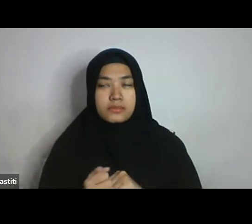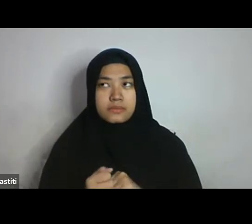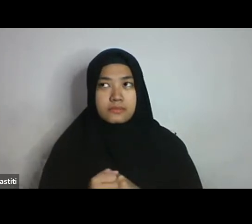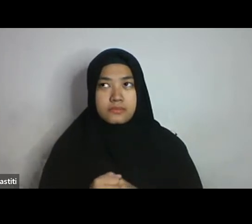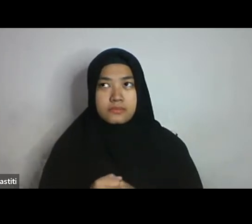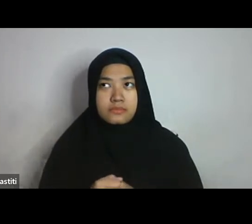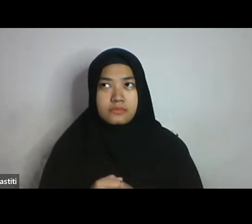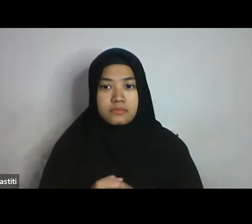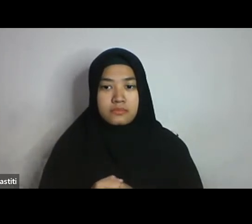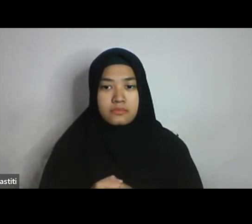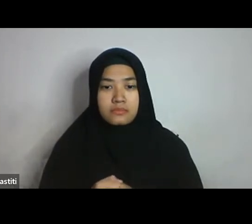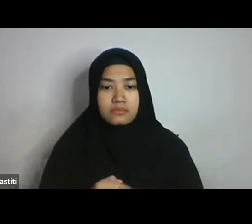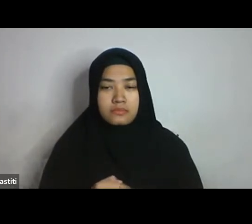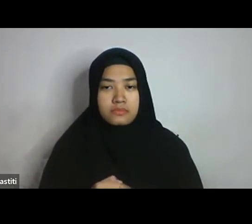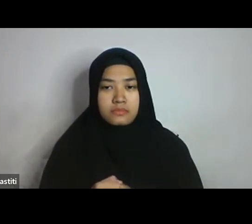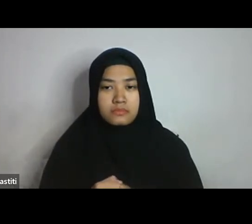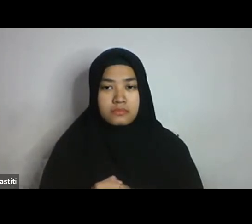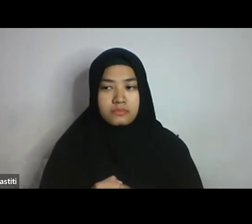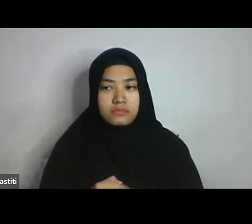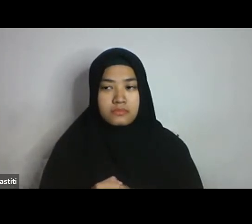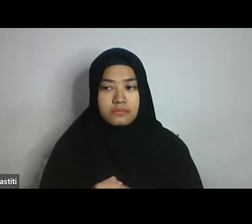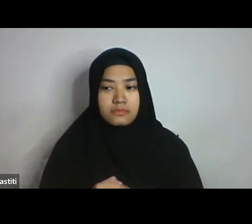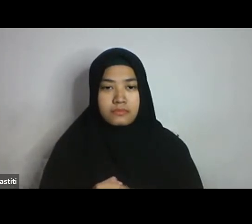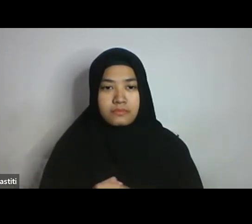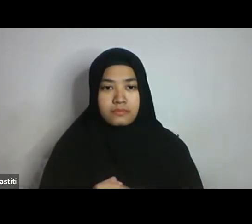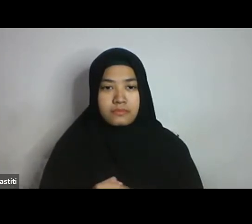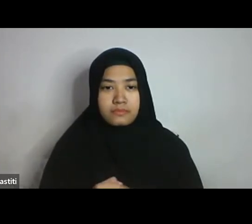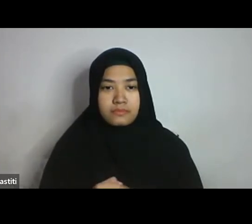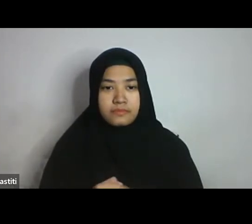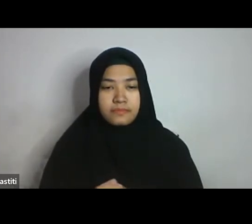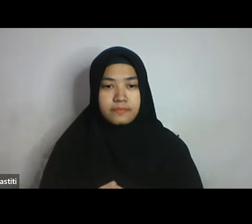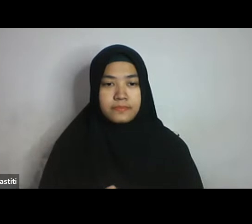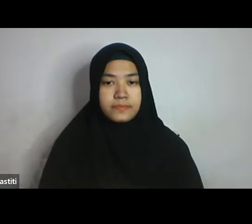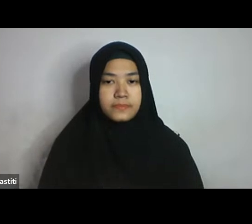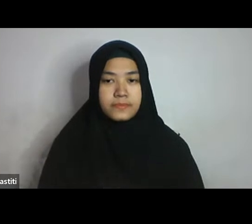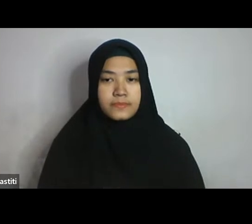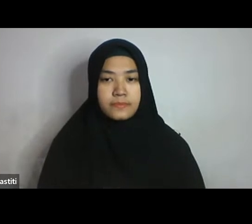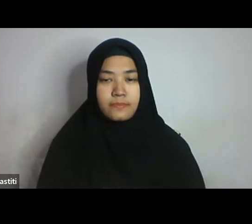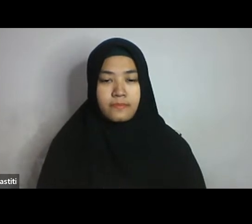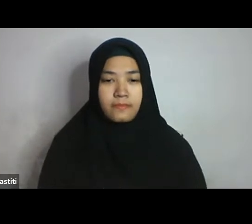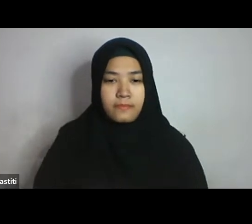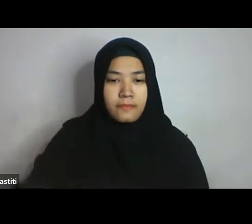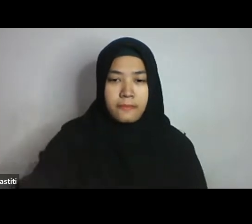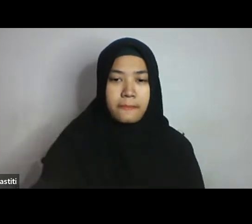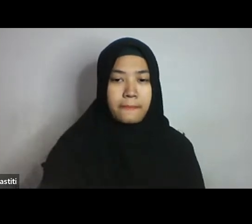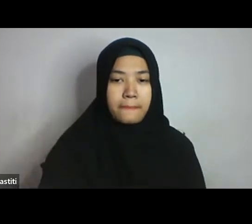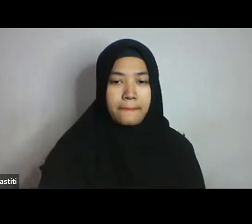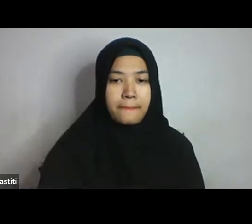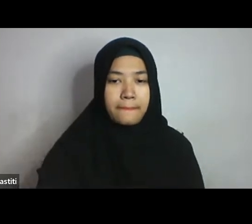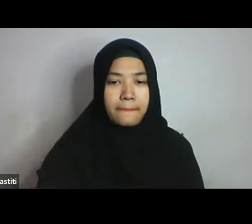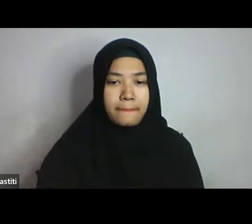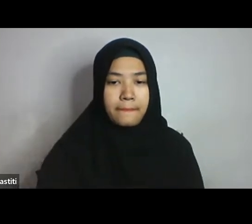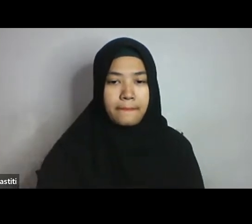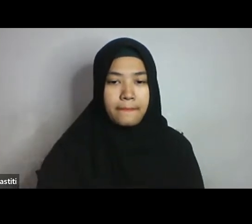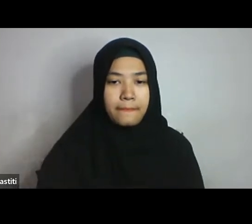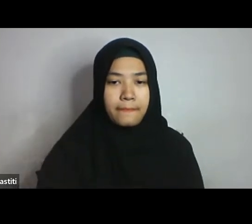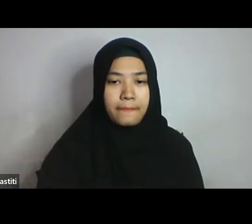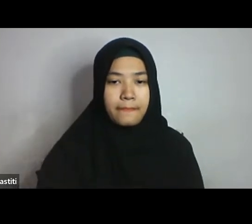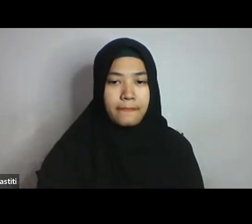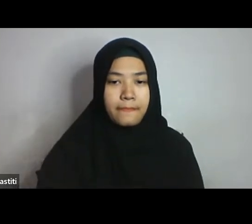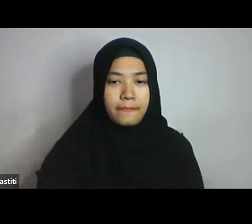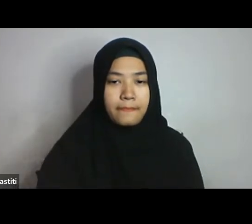time. Nonetheless, to get a sufficient number of mental health professionals will take a considerable